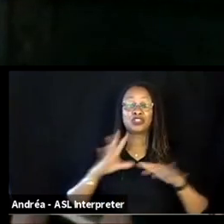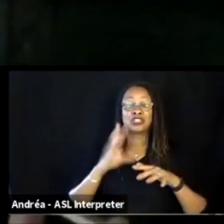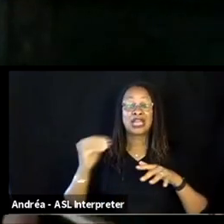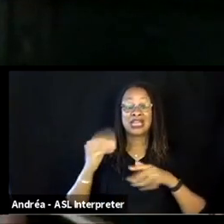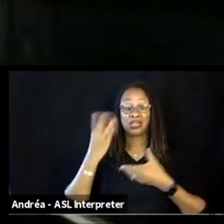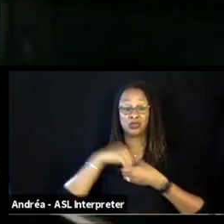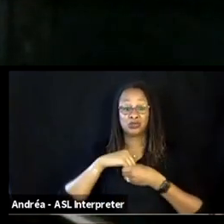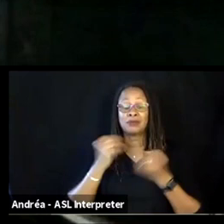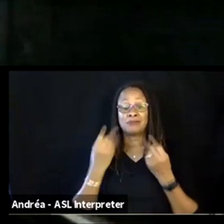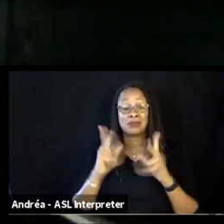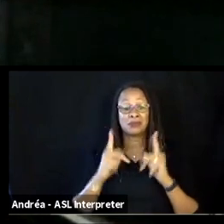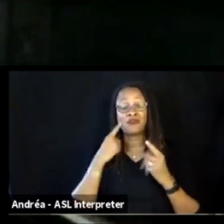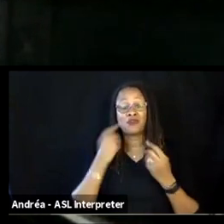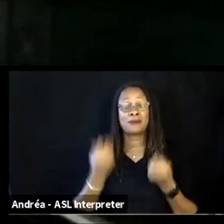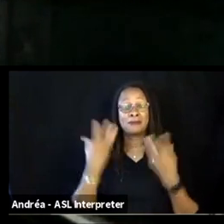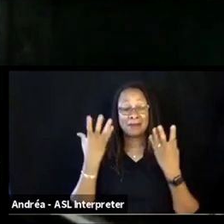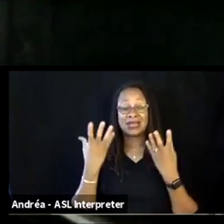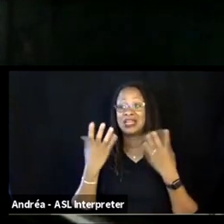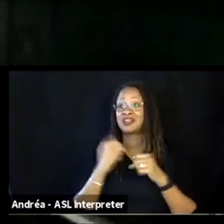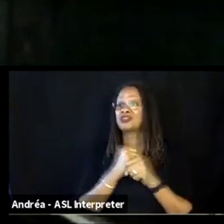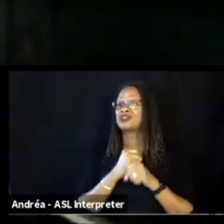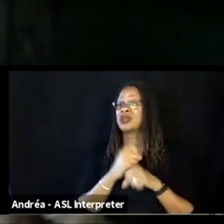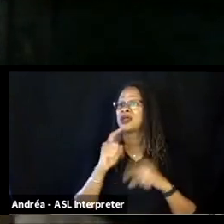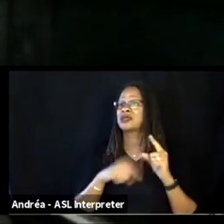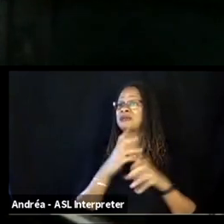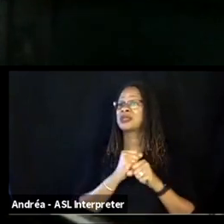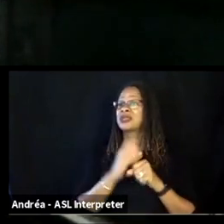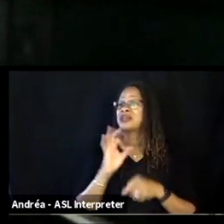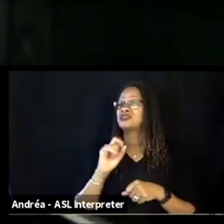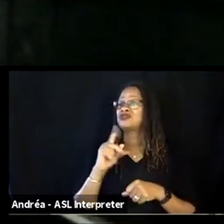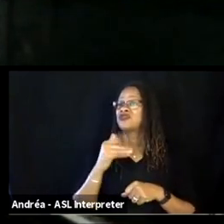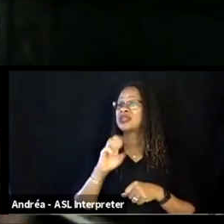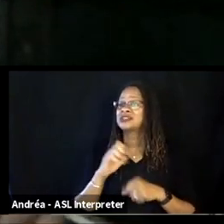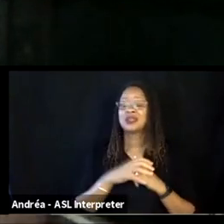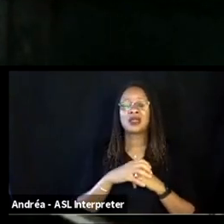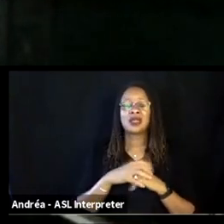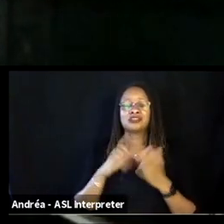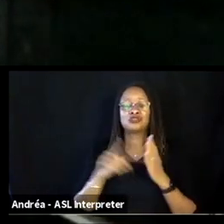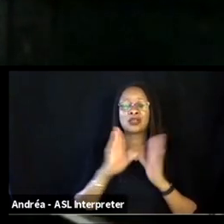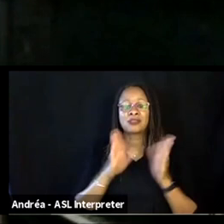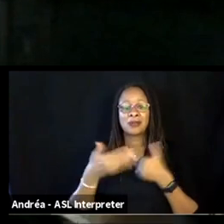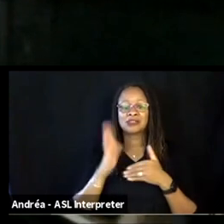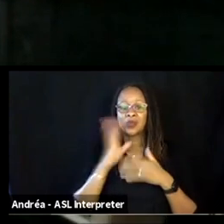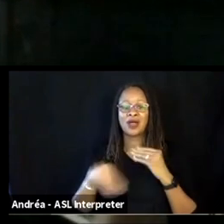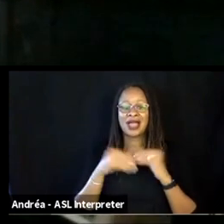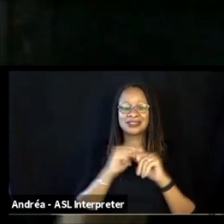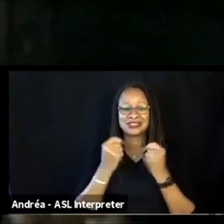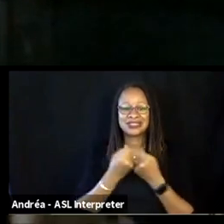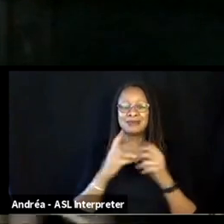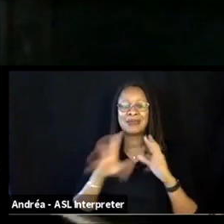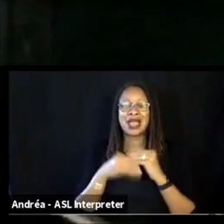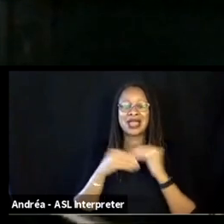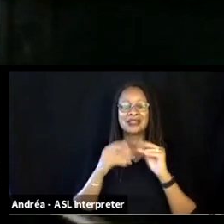many years. And it like really can't just be this like catchphrase of like, check the box, like I'm gonna add this team or add this person who's